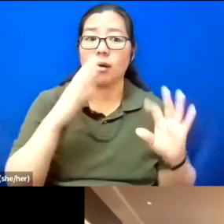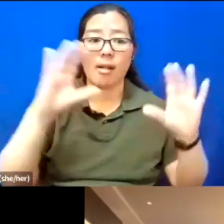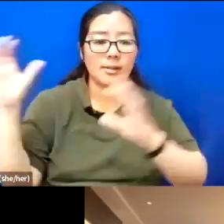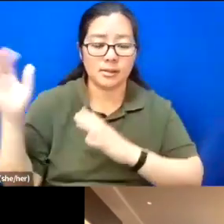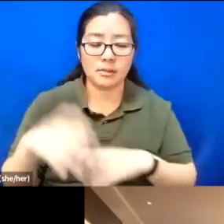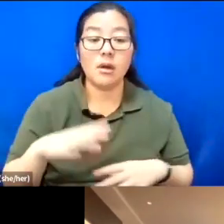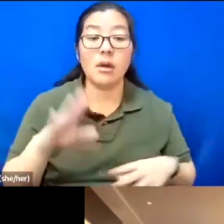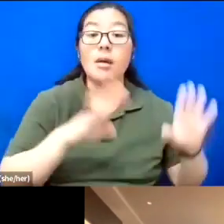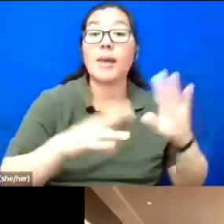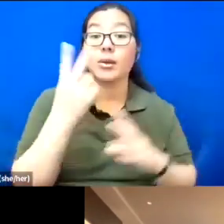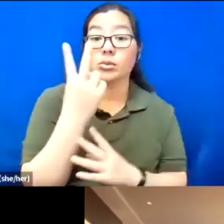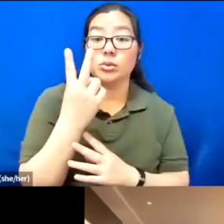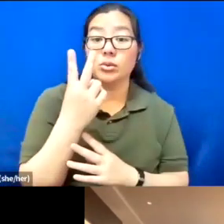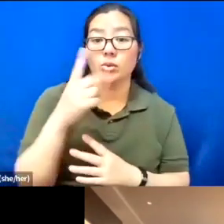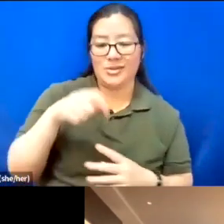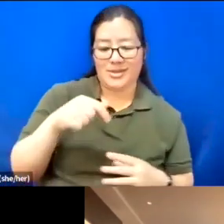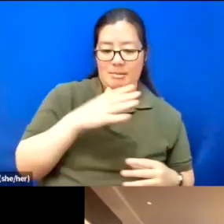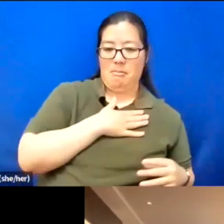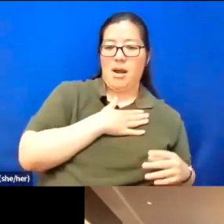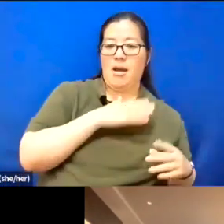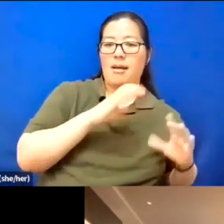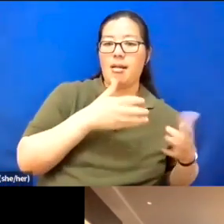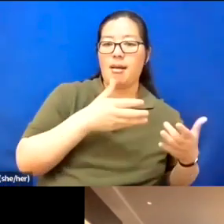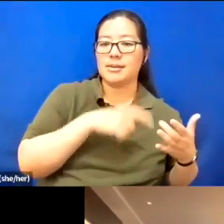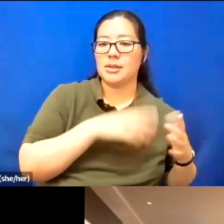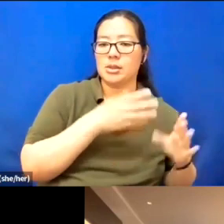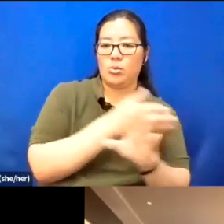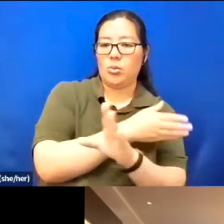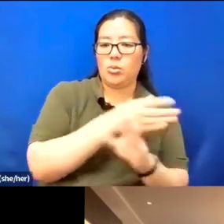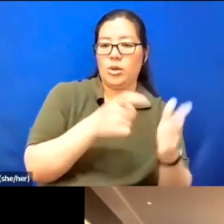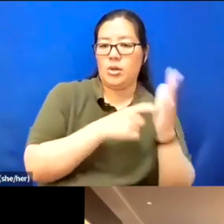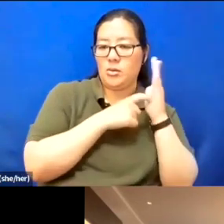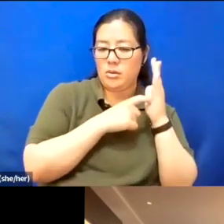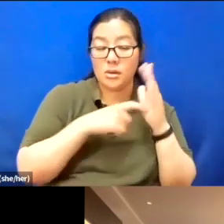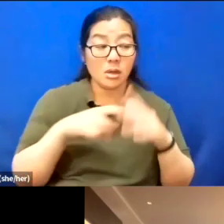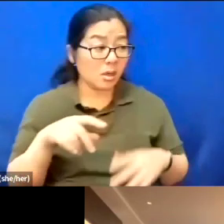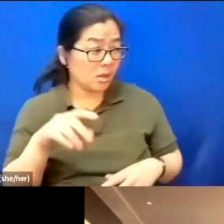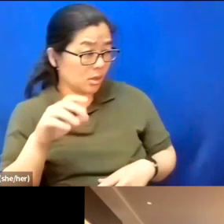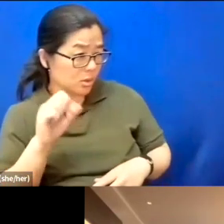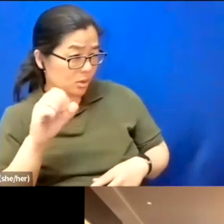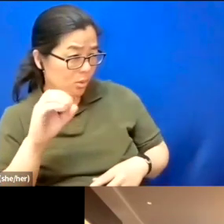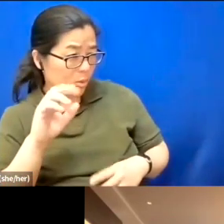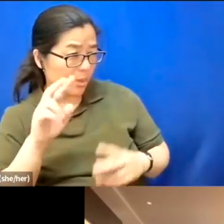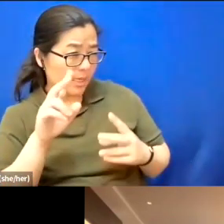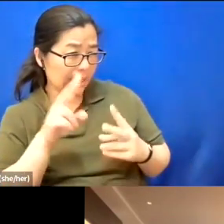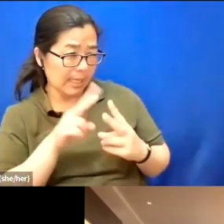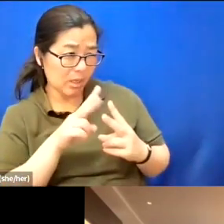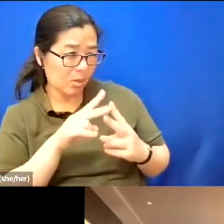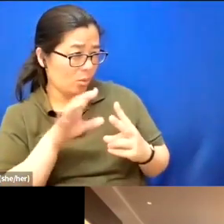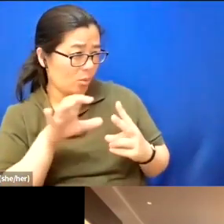you need this class as the prerequisite. Okay. And so you can either just do,